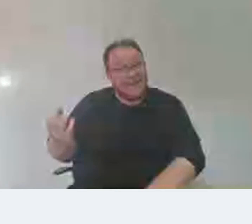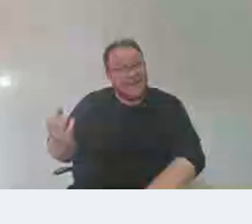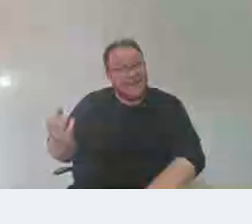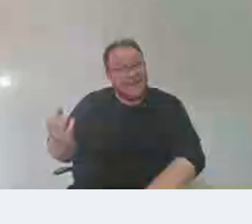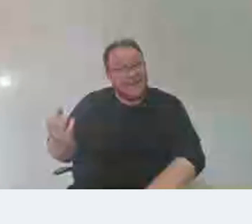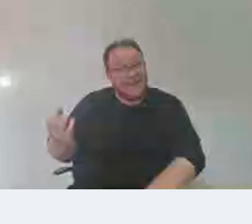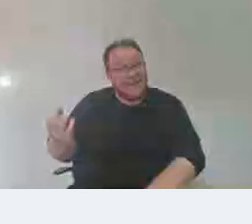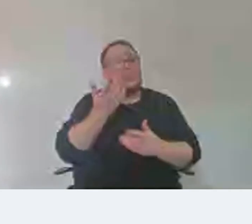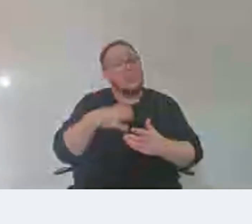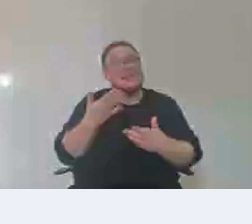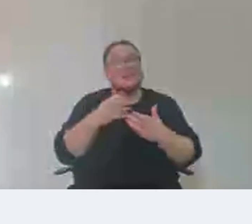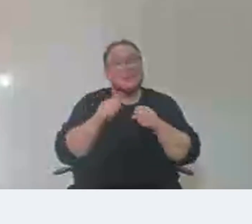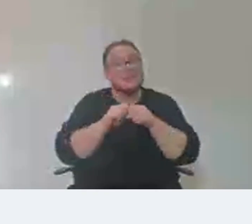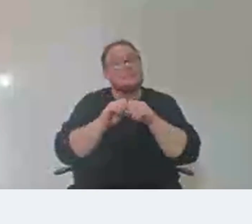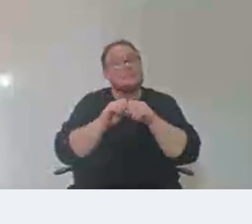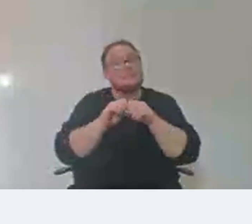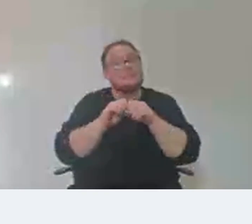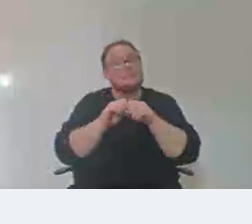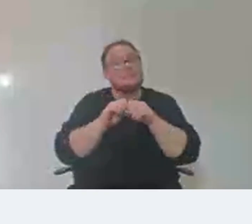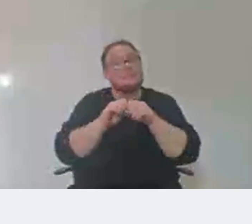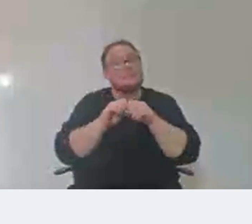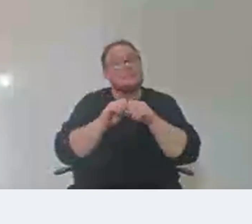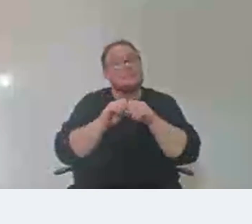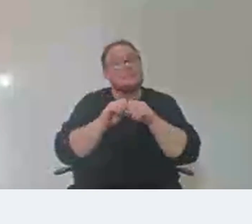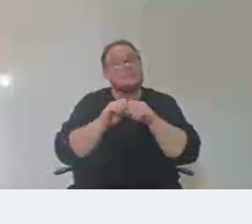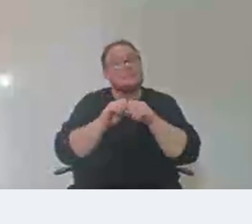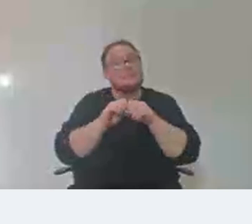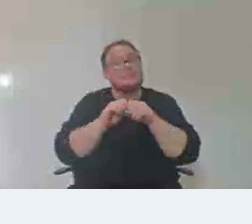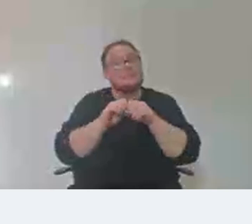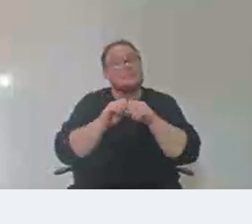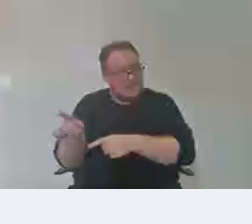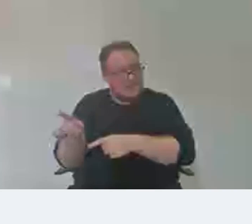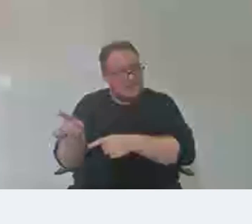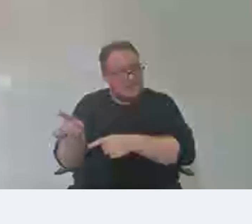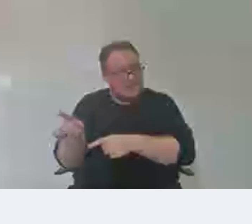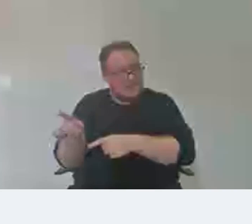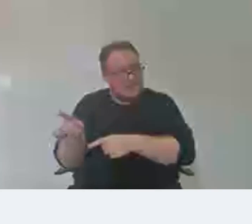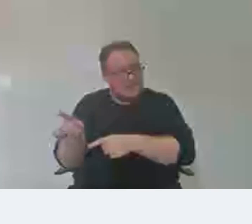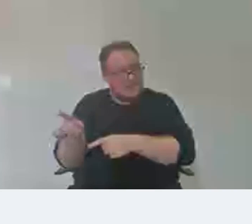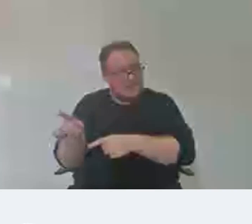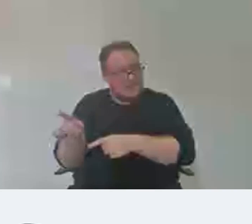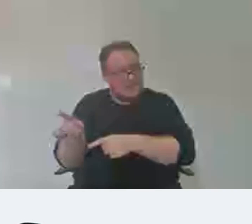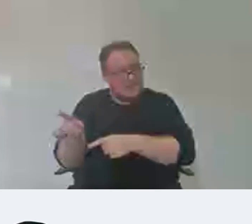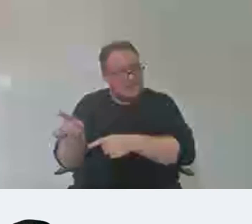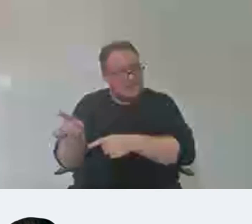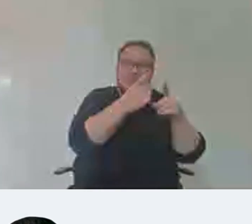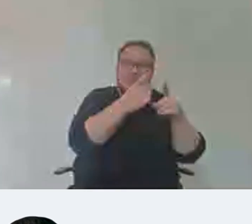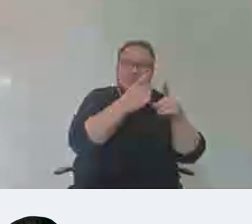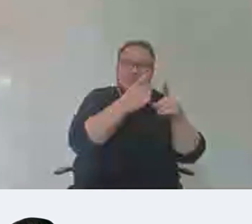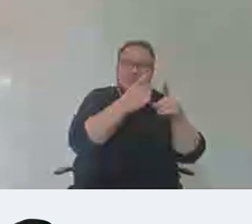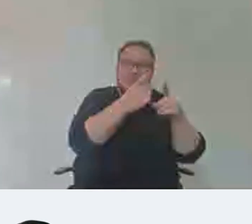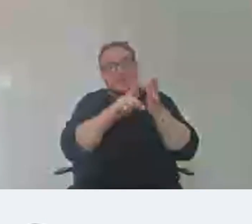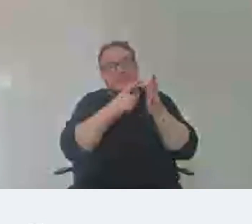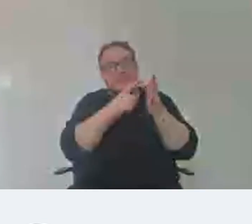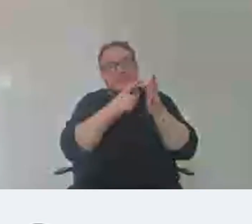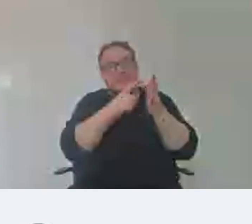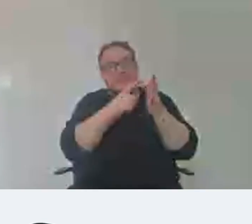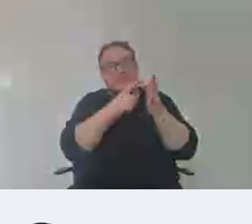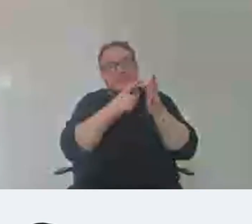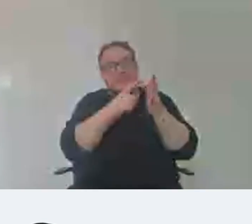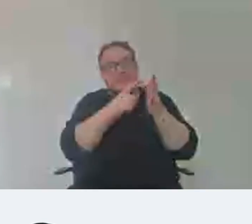general practice. But in terms of the GP-led urgent care offer, I think what we're looking at is